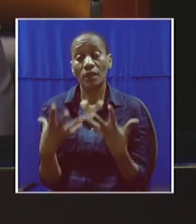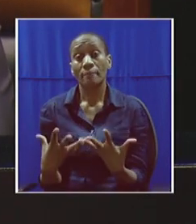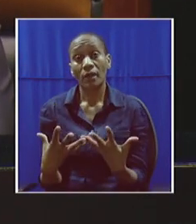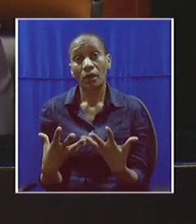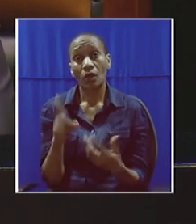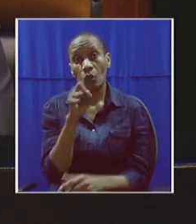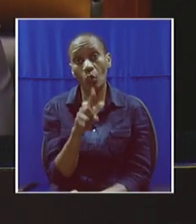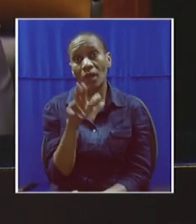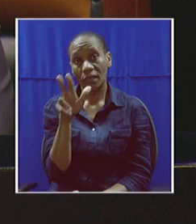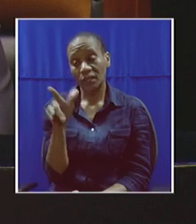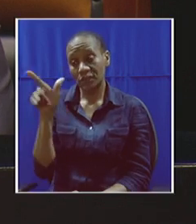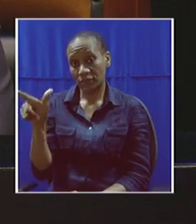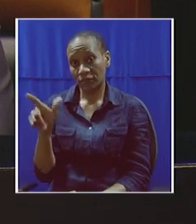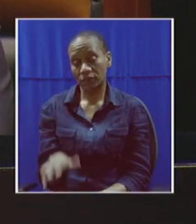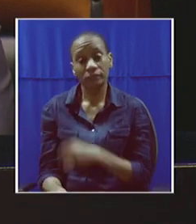number